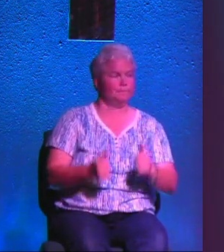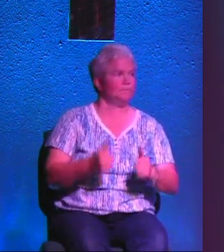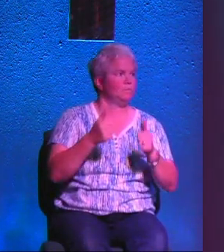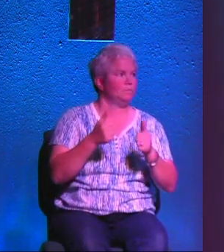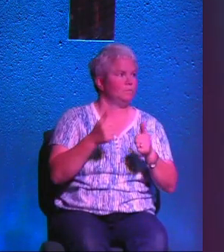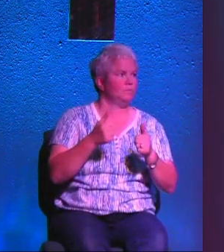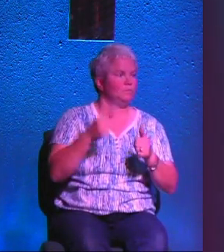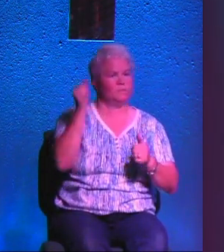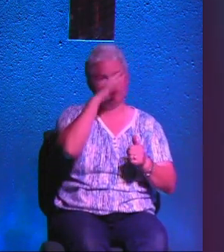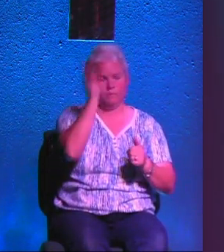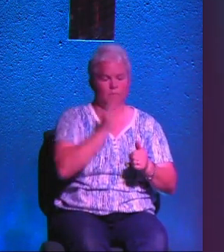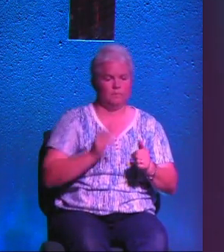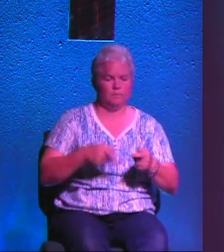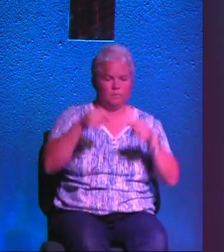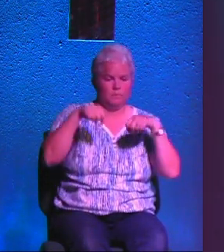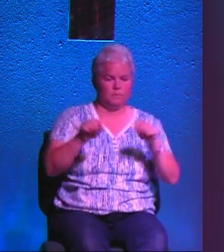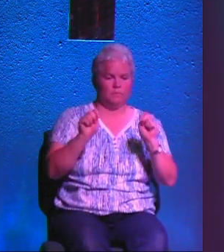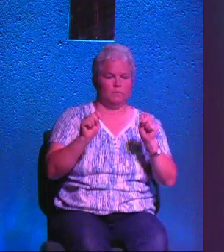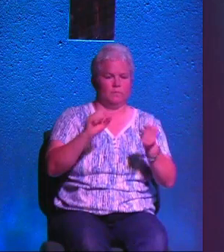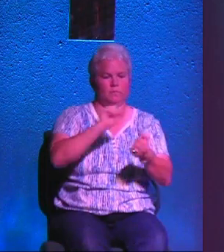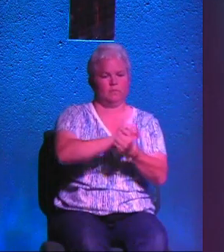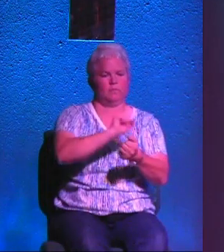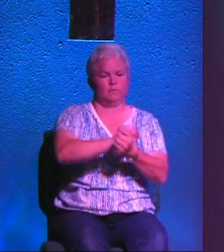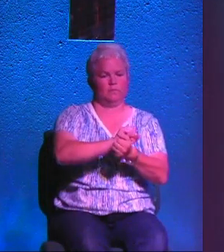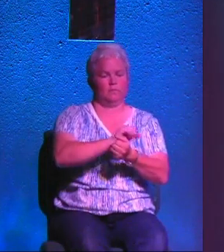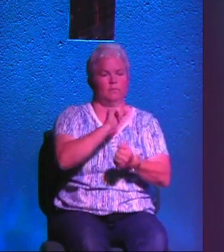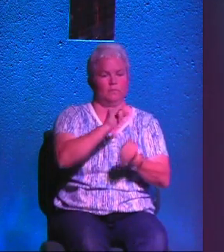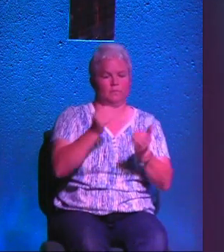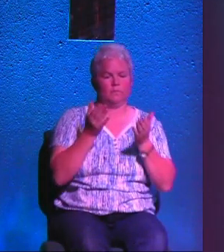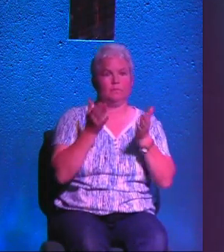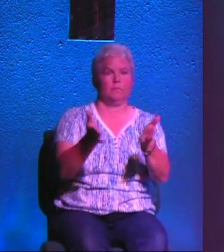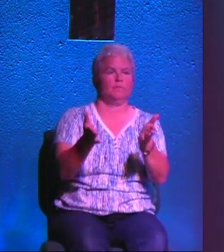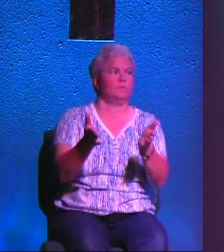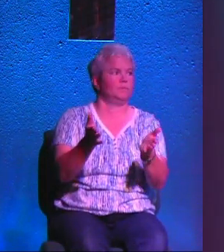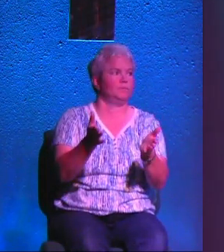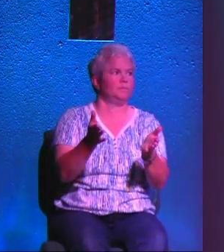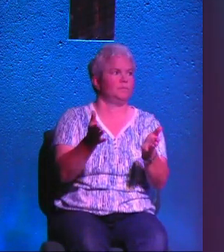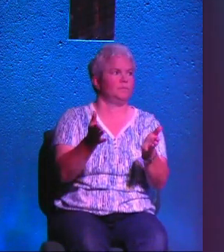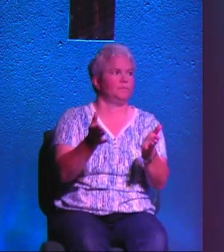mess. Nothing I've ever tried has ever worked out. I got to give it to you.